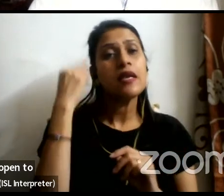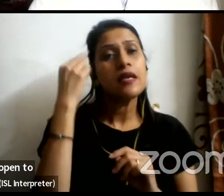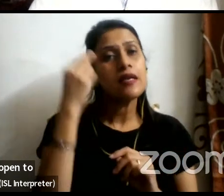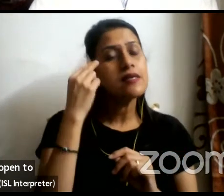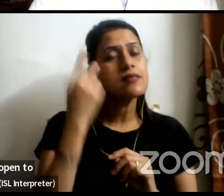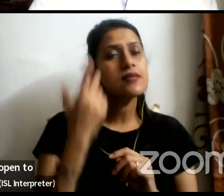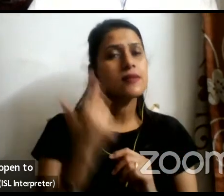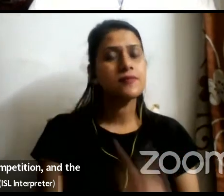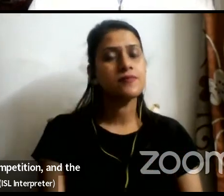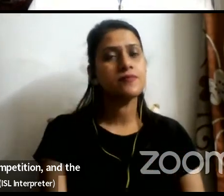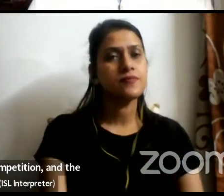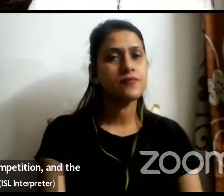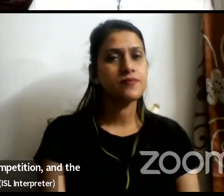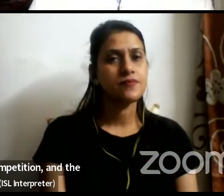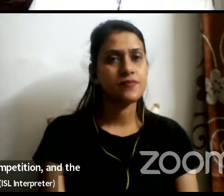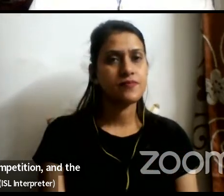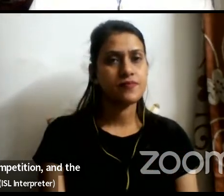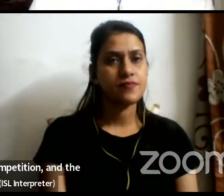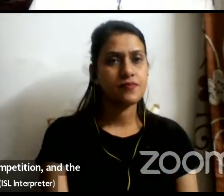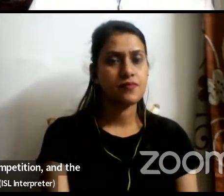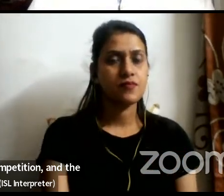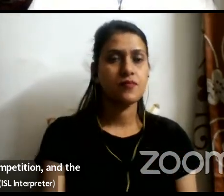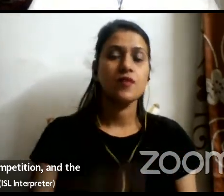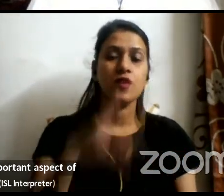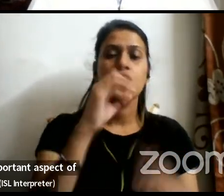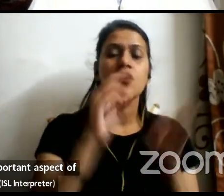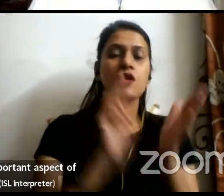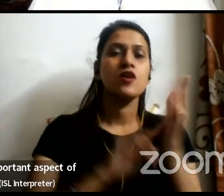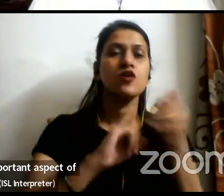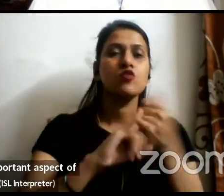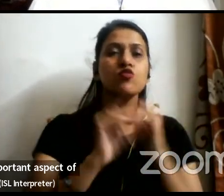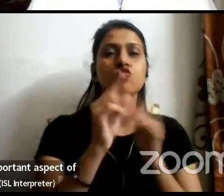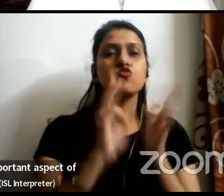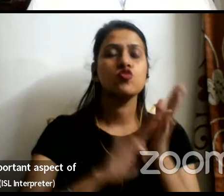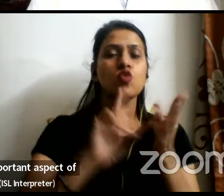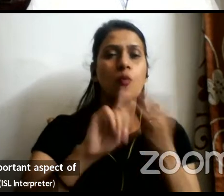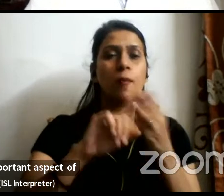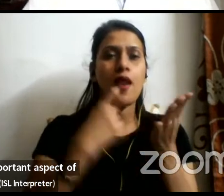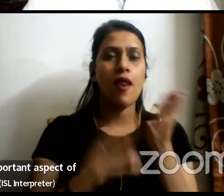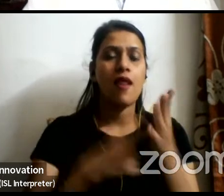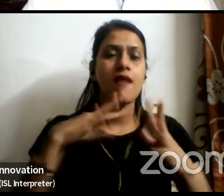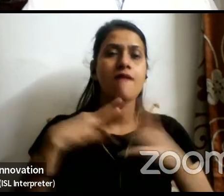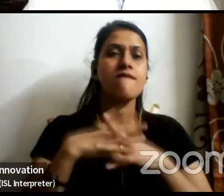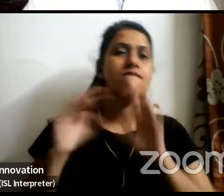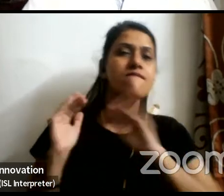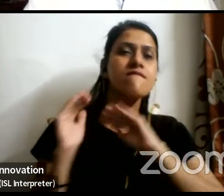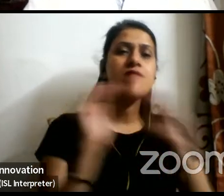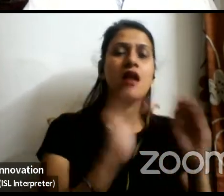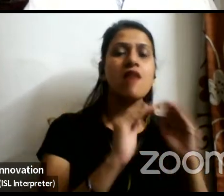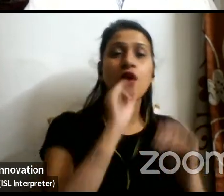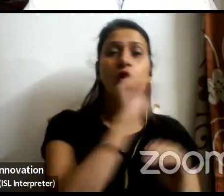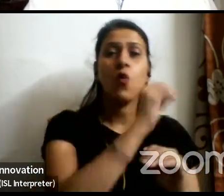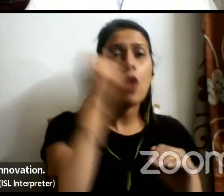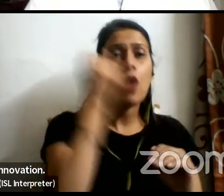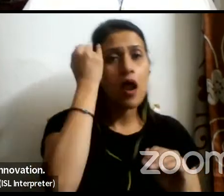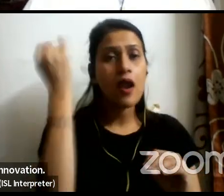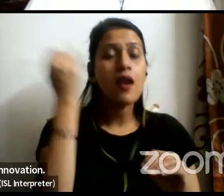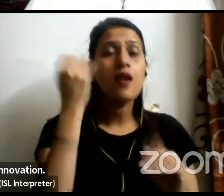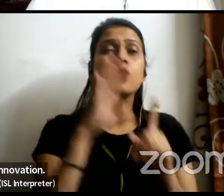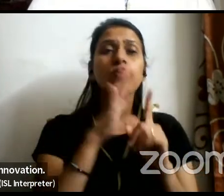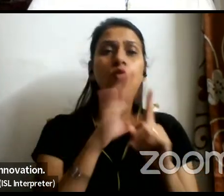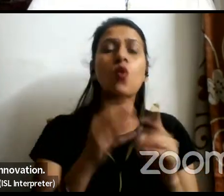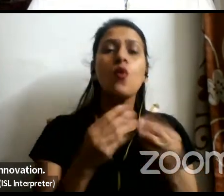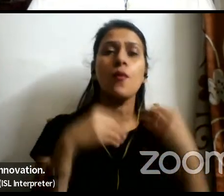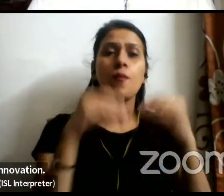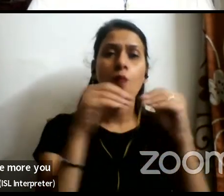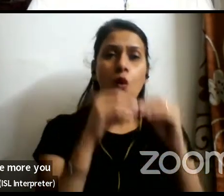very important aspect of consumer welfare itself is also innovation. And, the idea is that the more you innovate, the